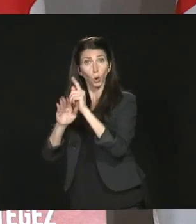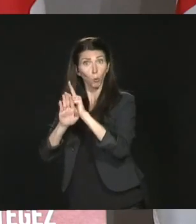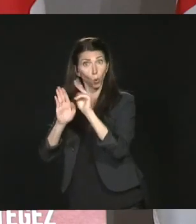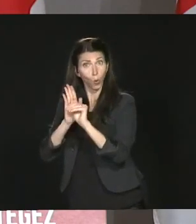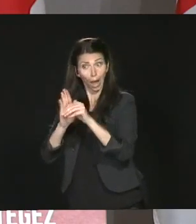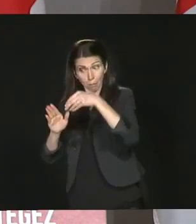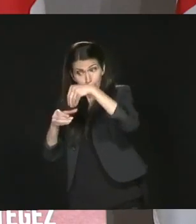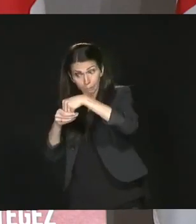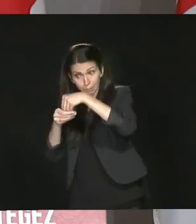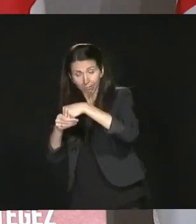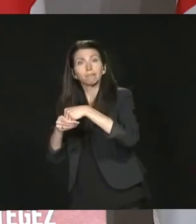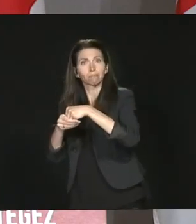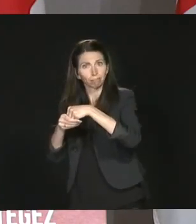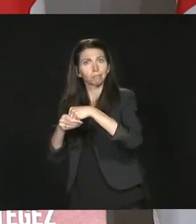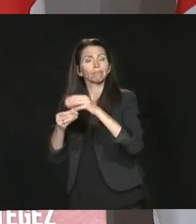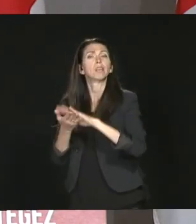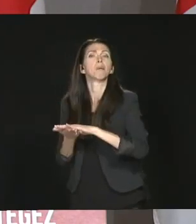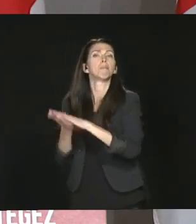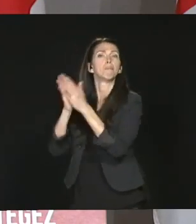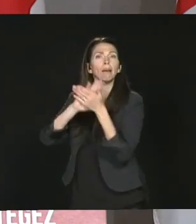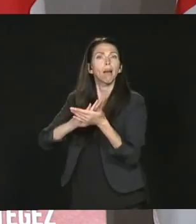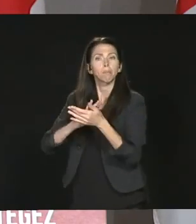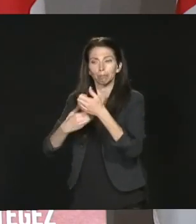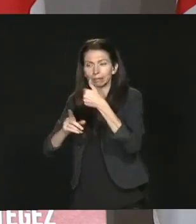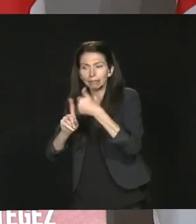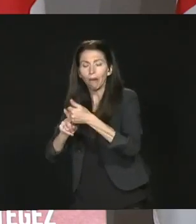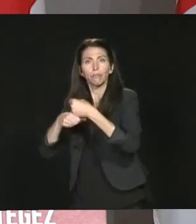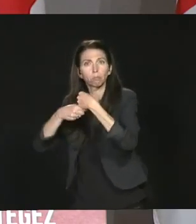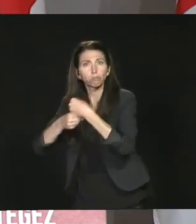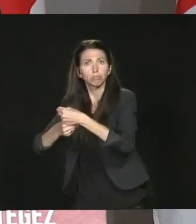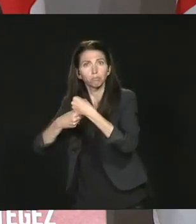in the development and production of personal protection equipment.